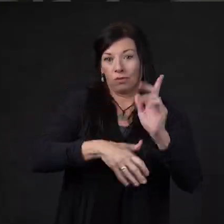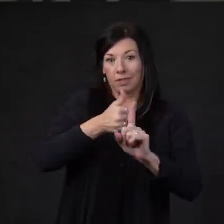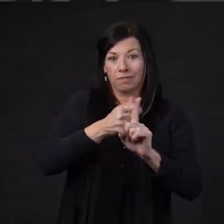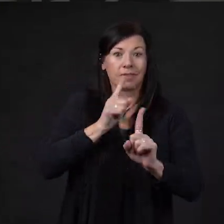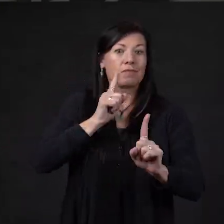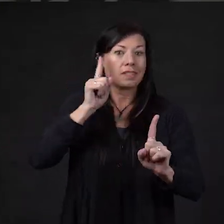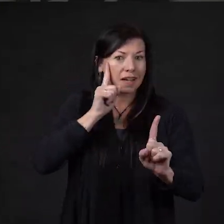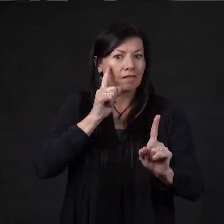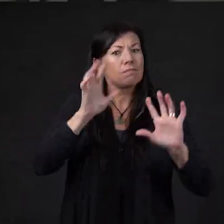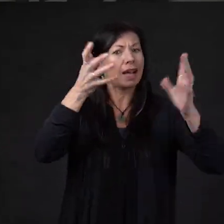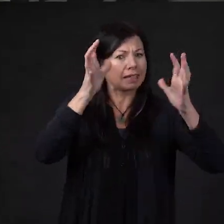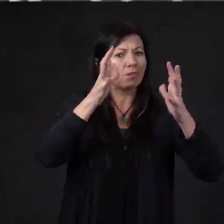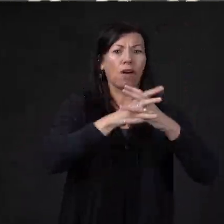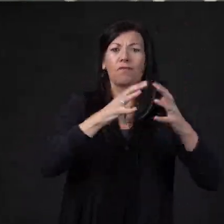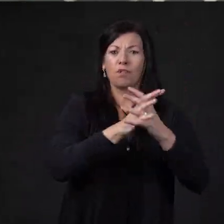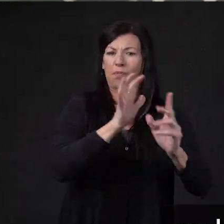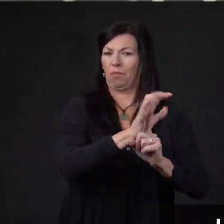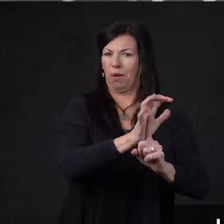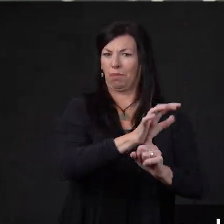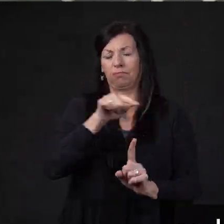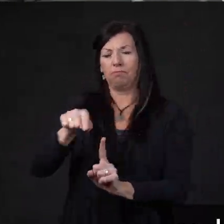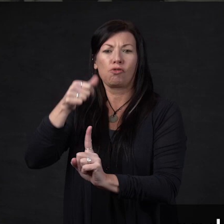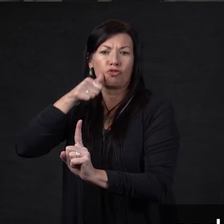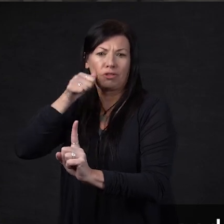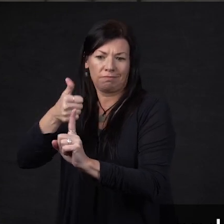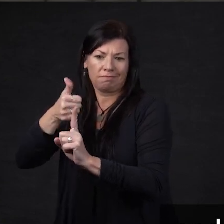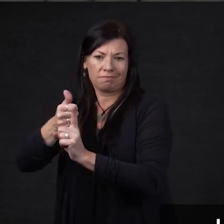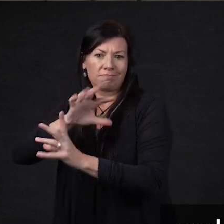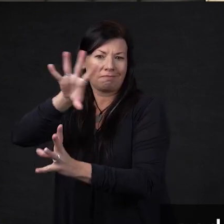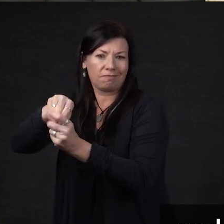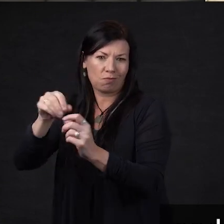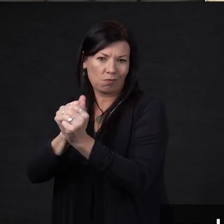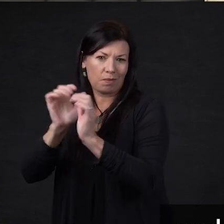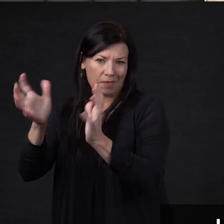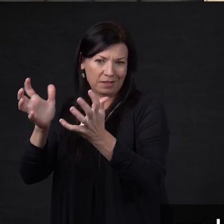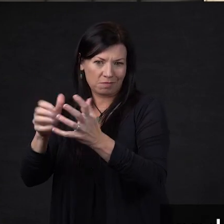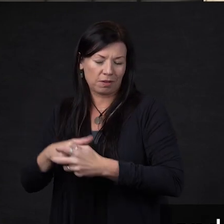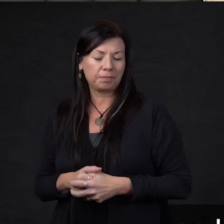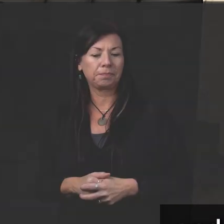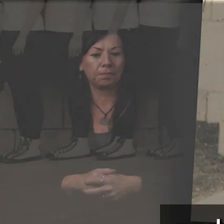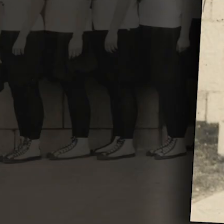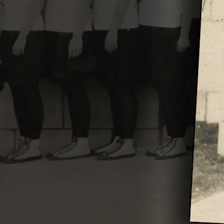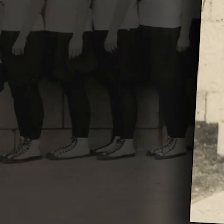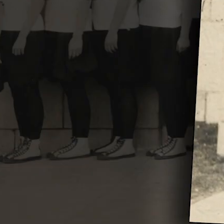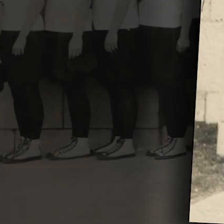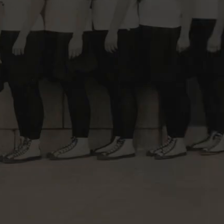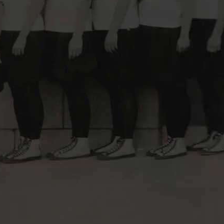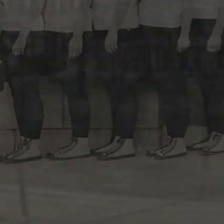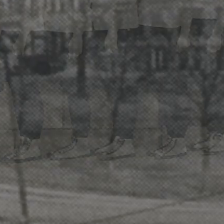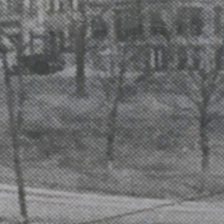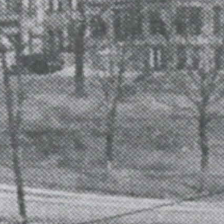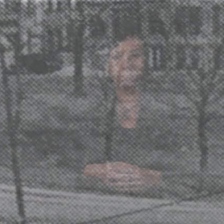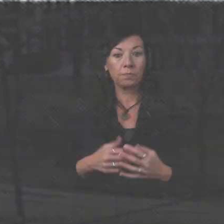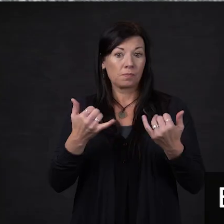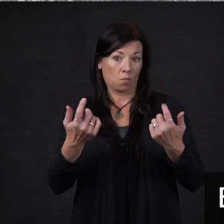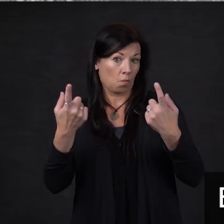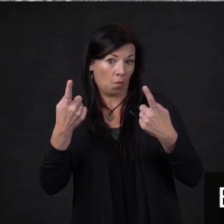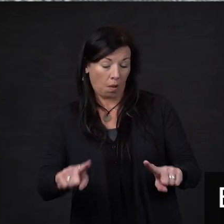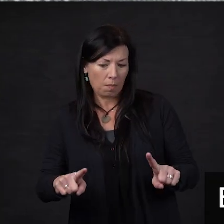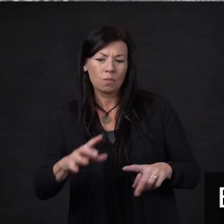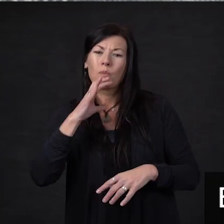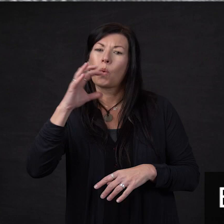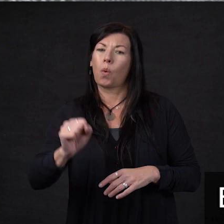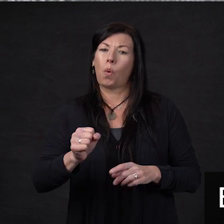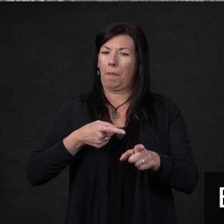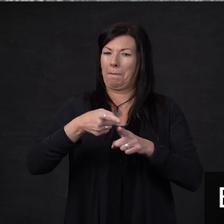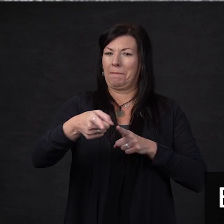students who were deaf, boys' football and basketball remained popular, and a girls' team competed in basketball. Photo, campus buildings. By this